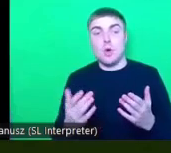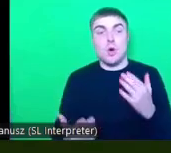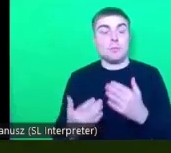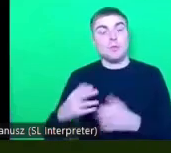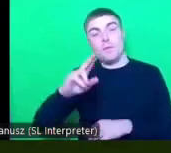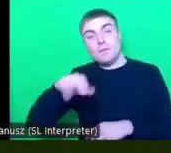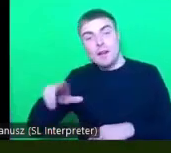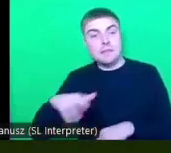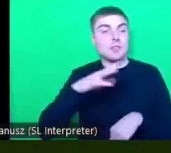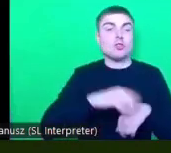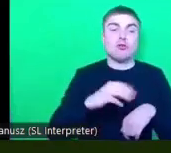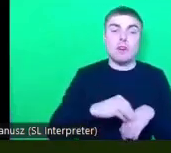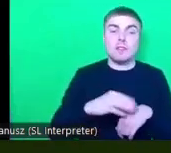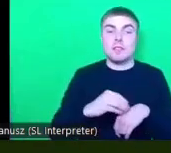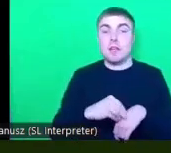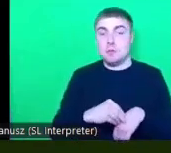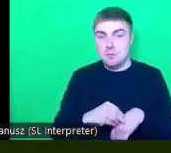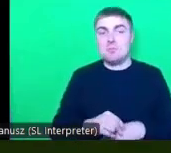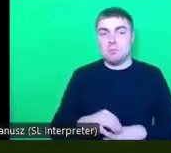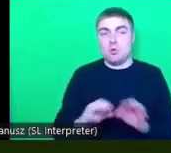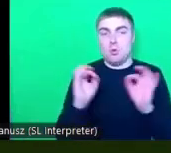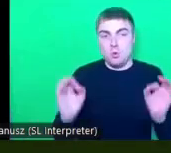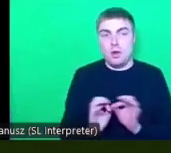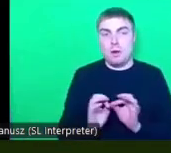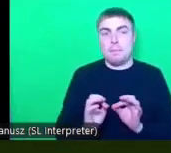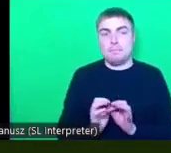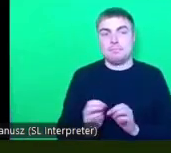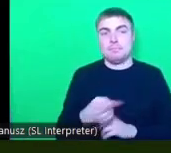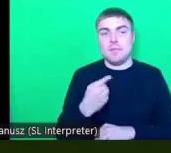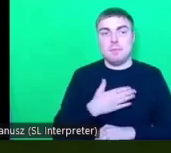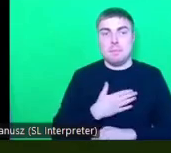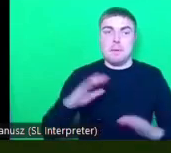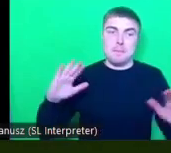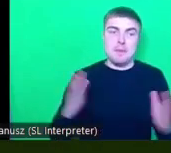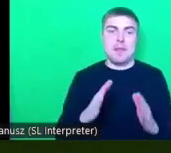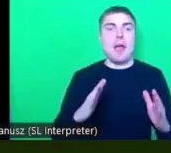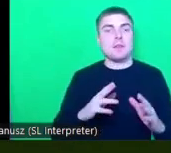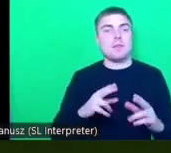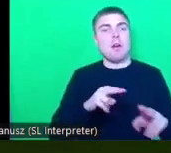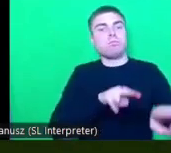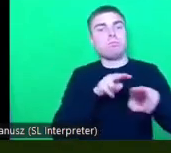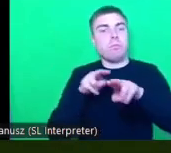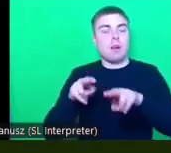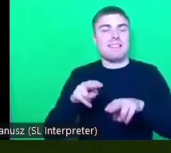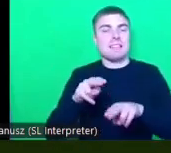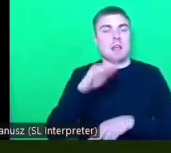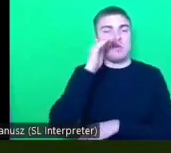adult female moose, an efficient way then to compensate for wolf predation.